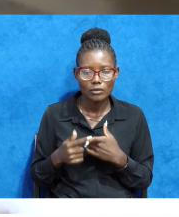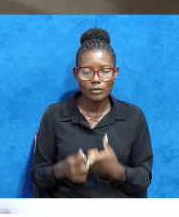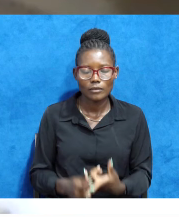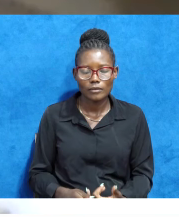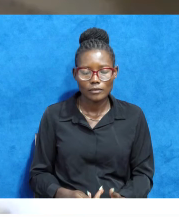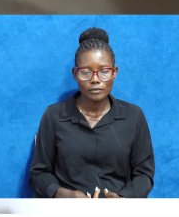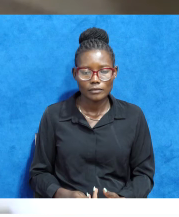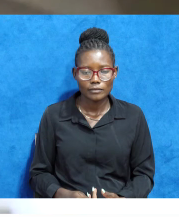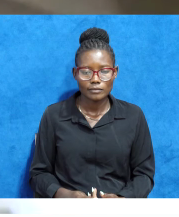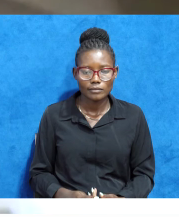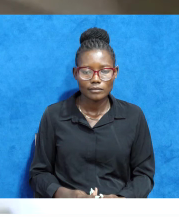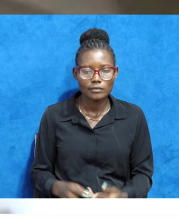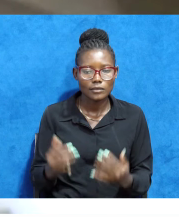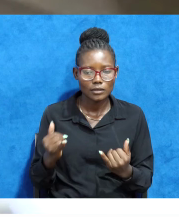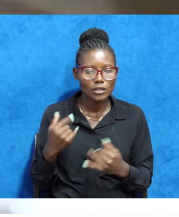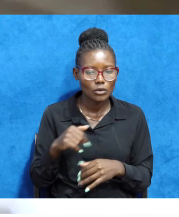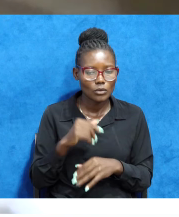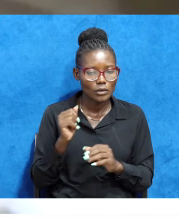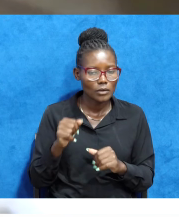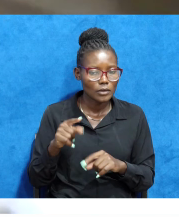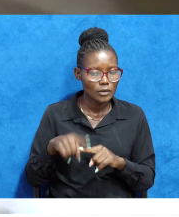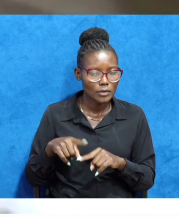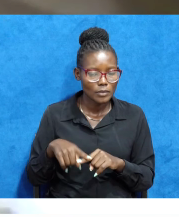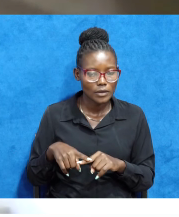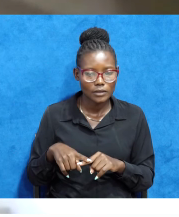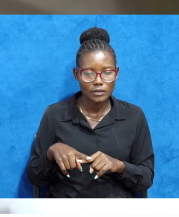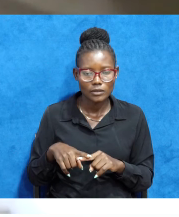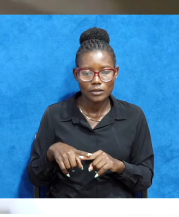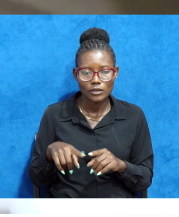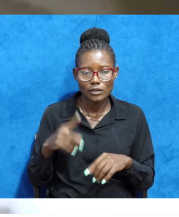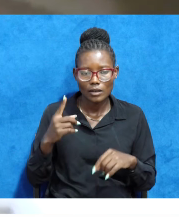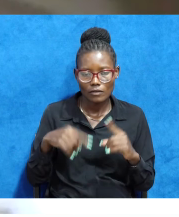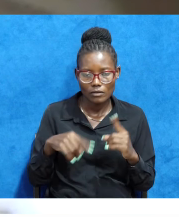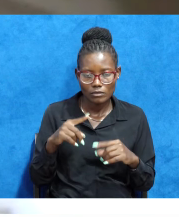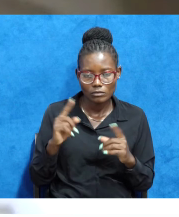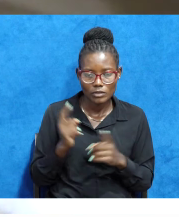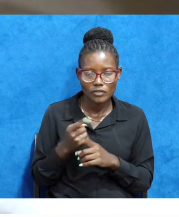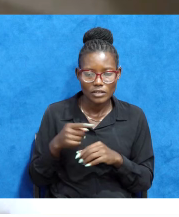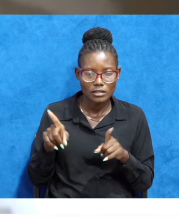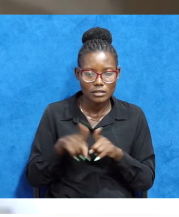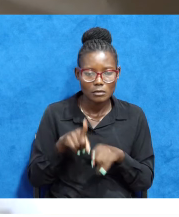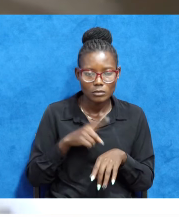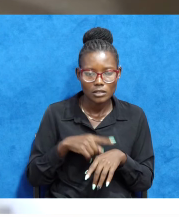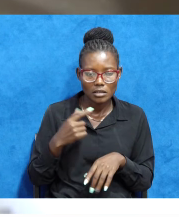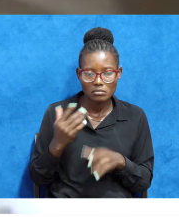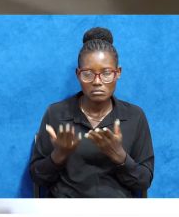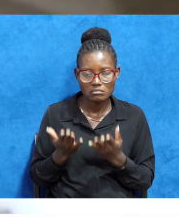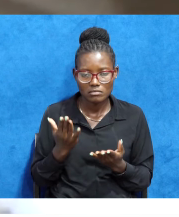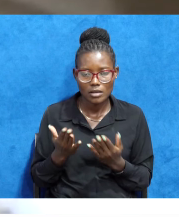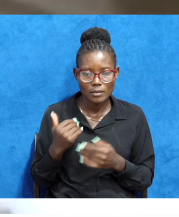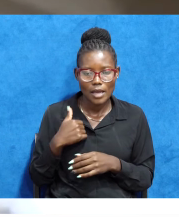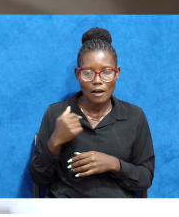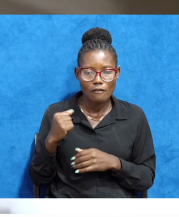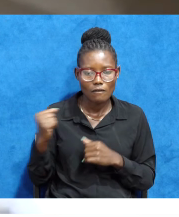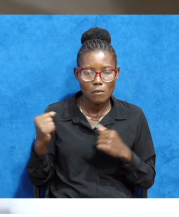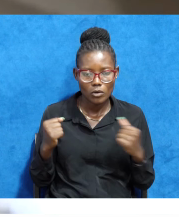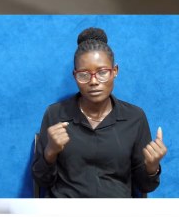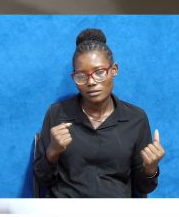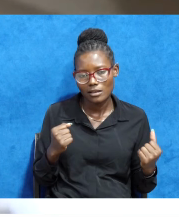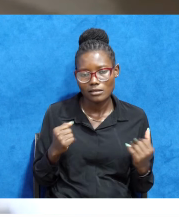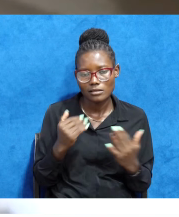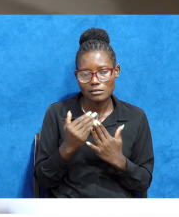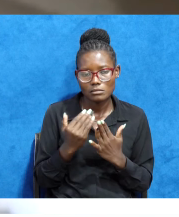up if we have longer distances or less people, and we'll see the opposite if we do the same thing, increase the people, reduce